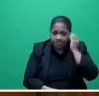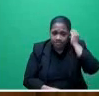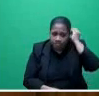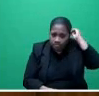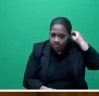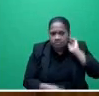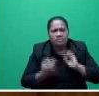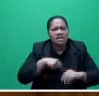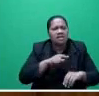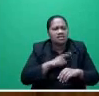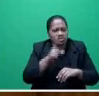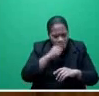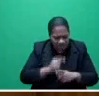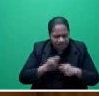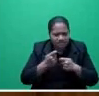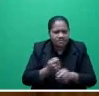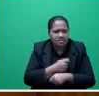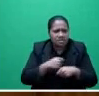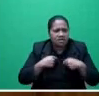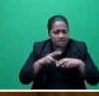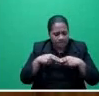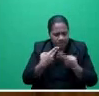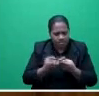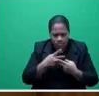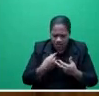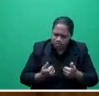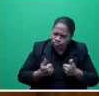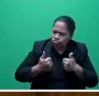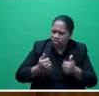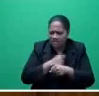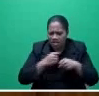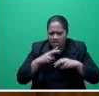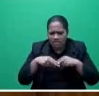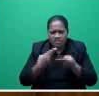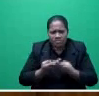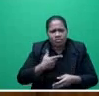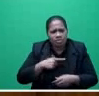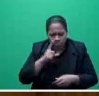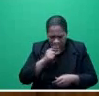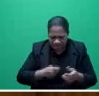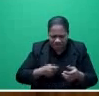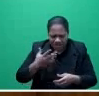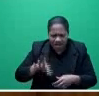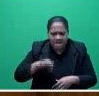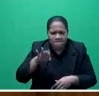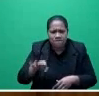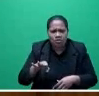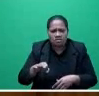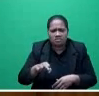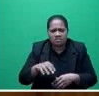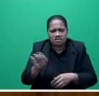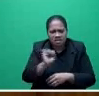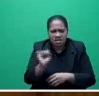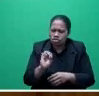we are able to feed our family, we are able to drive our family around because we can afford a car. So what's wrong if the